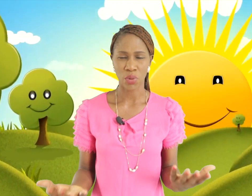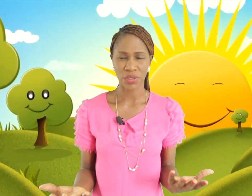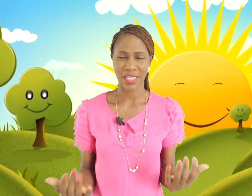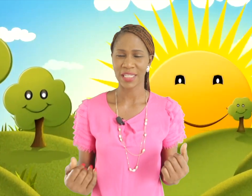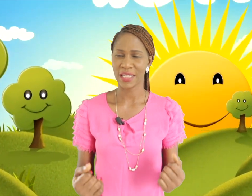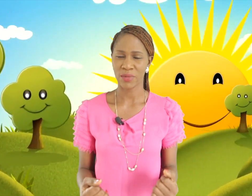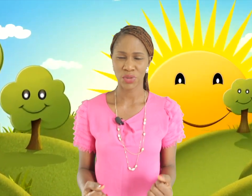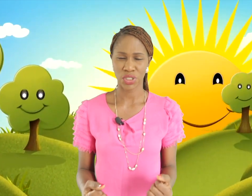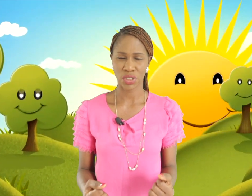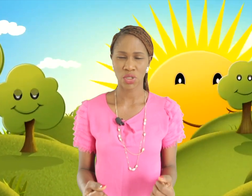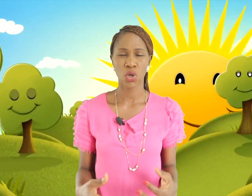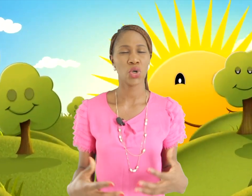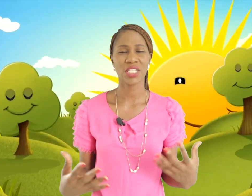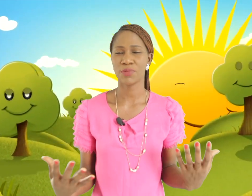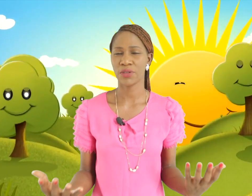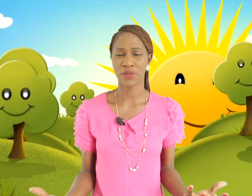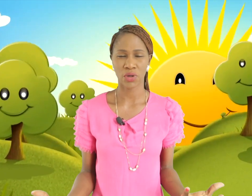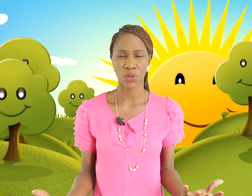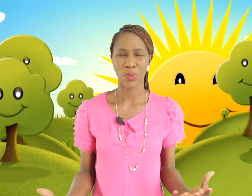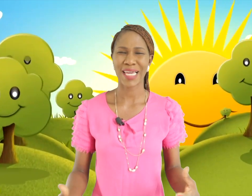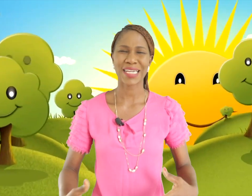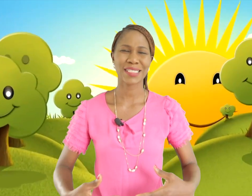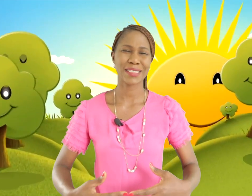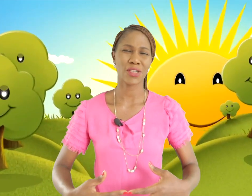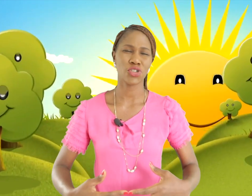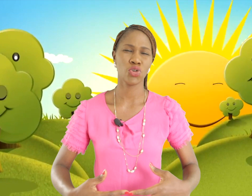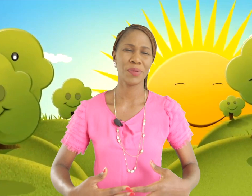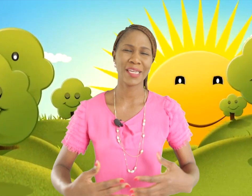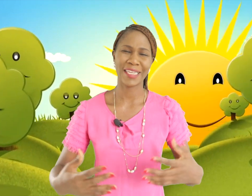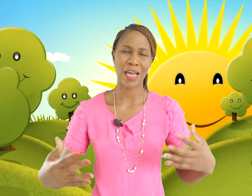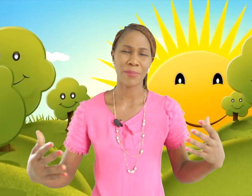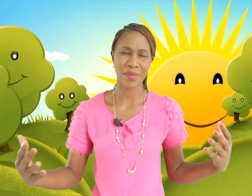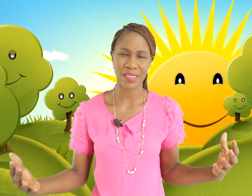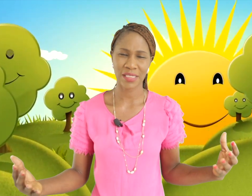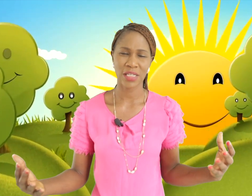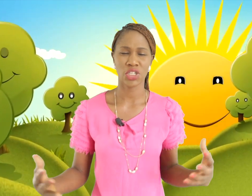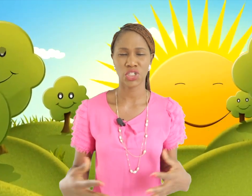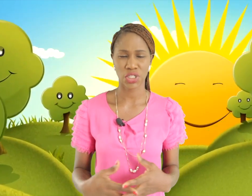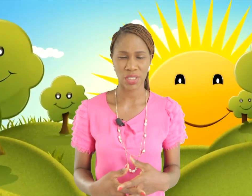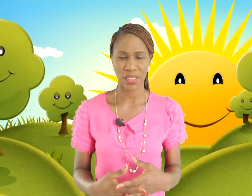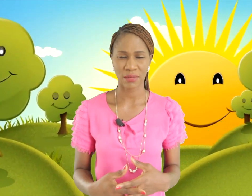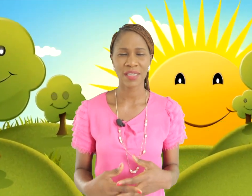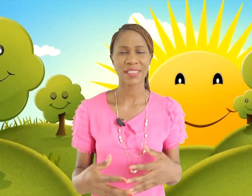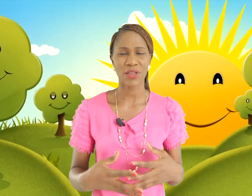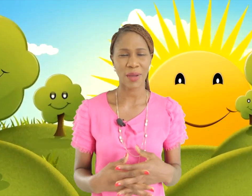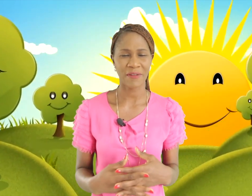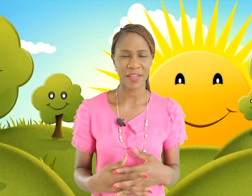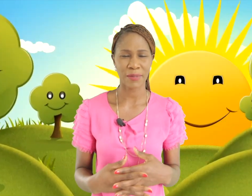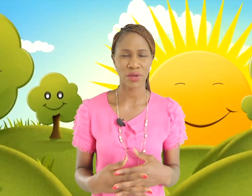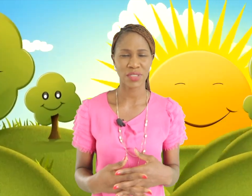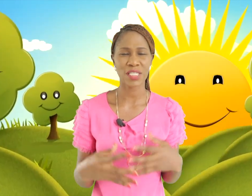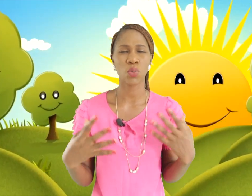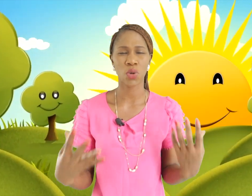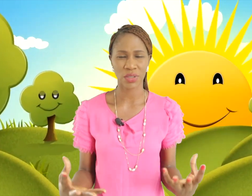of your word in the name of Jesus. Holy Spirit of God, we ask that you'll be in our midst in Jesus' name. Thank you,